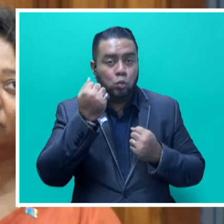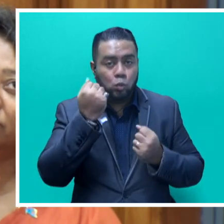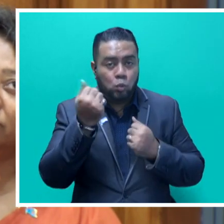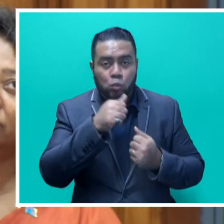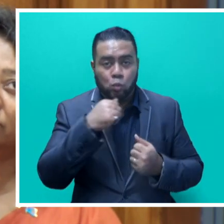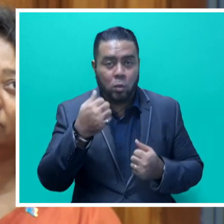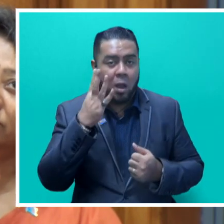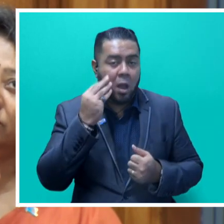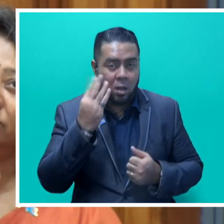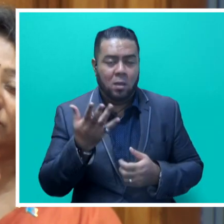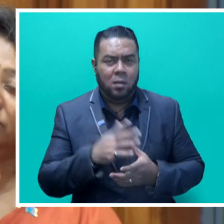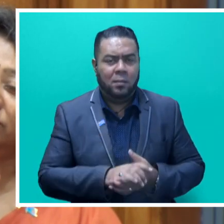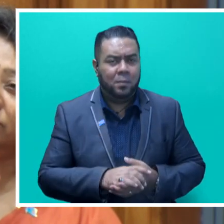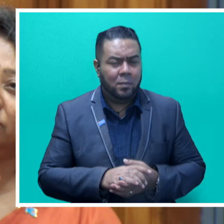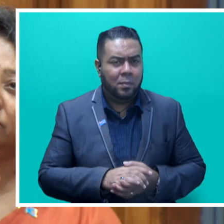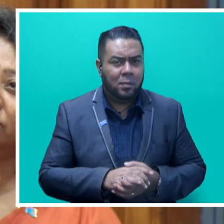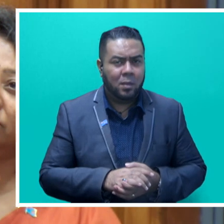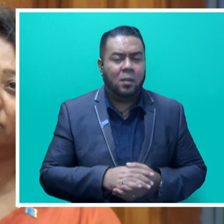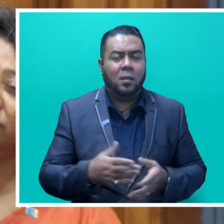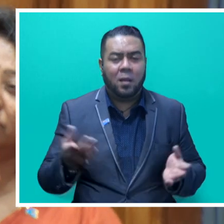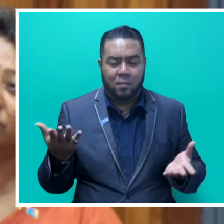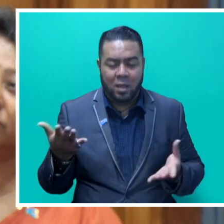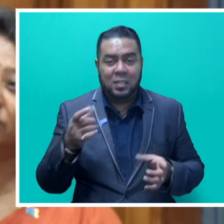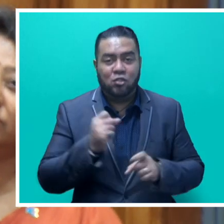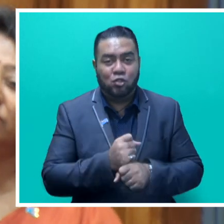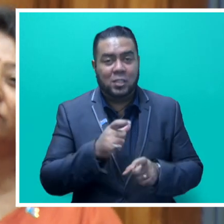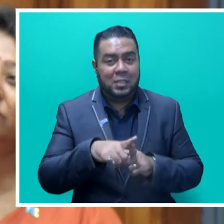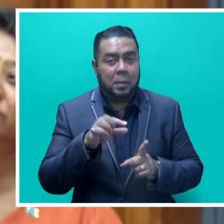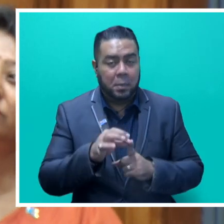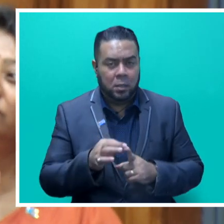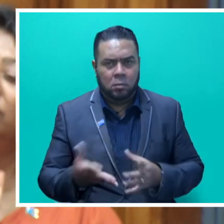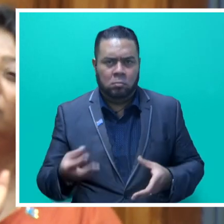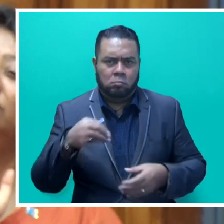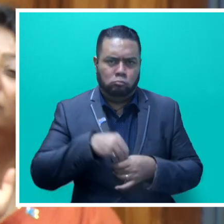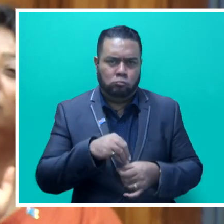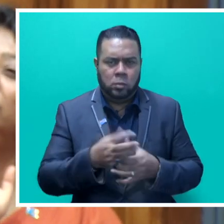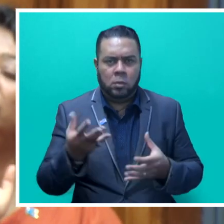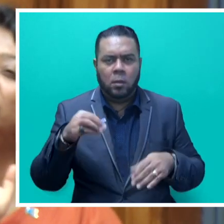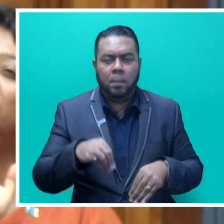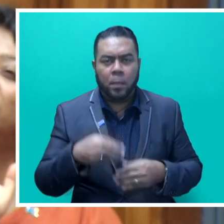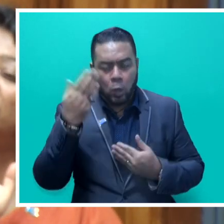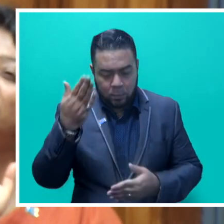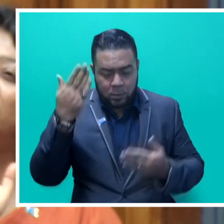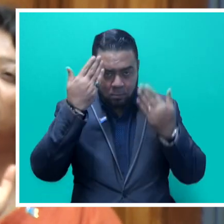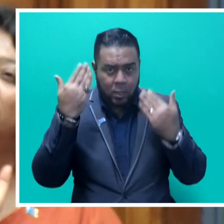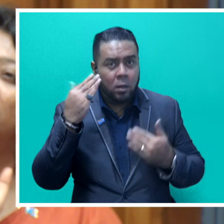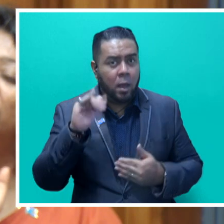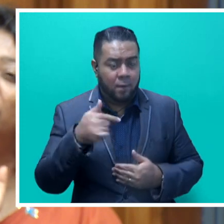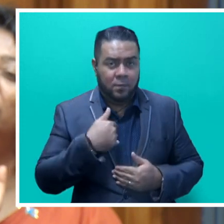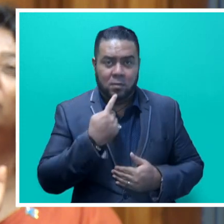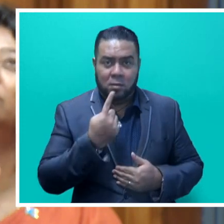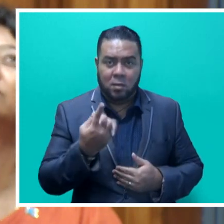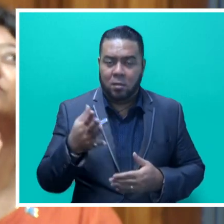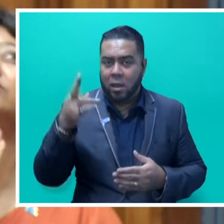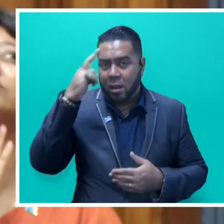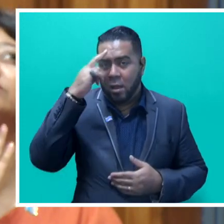significantly towards the national GDP and the economy. Honorable Speaker, sir, as has been oft mentioned in national